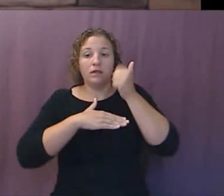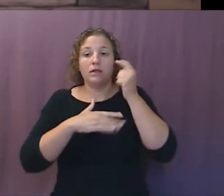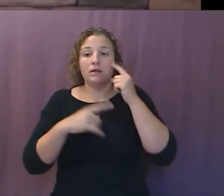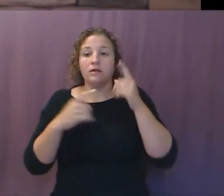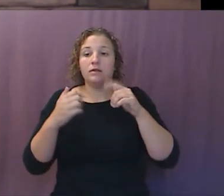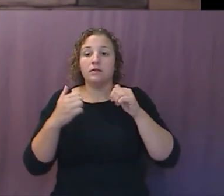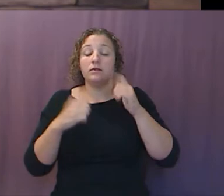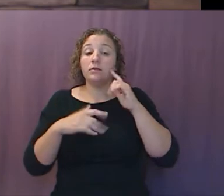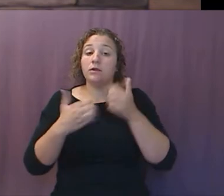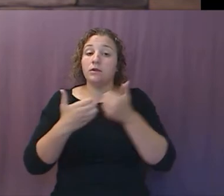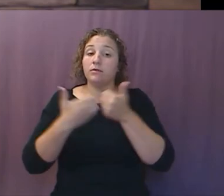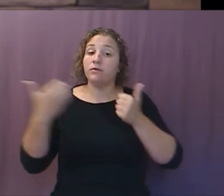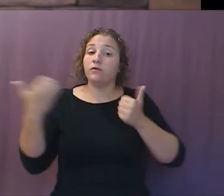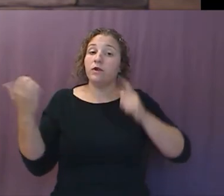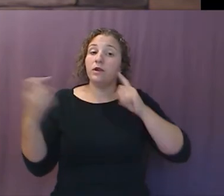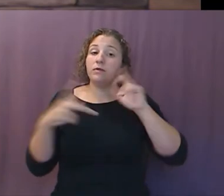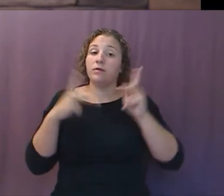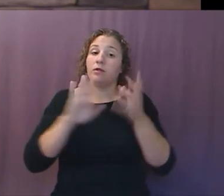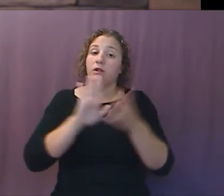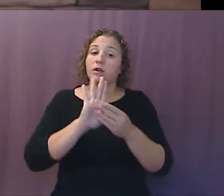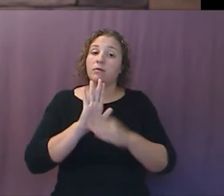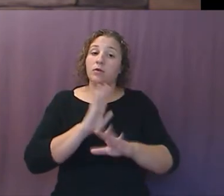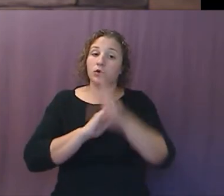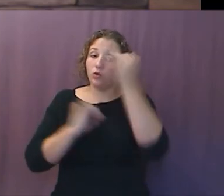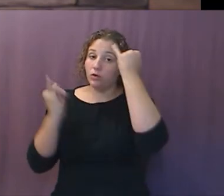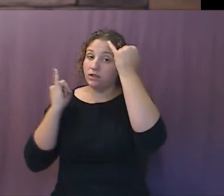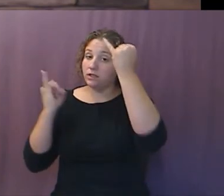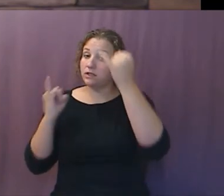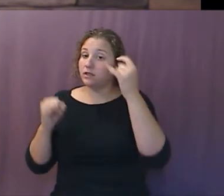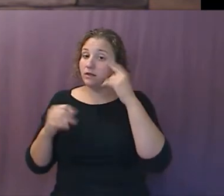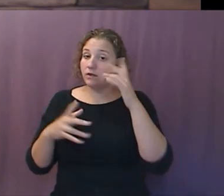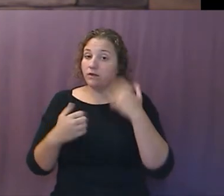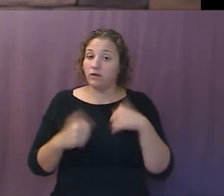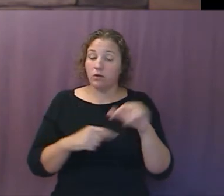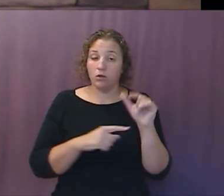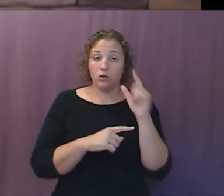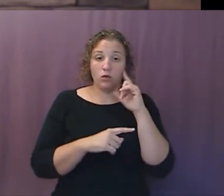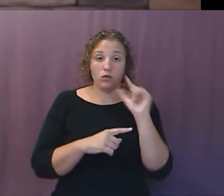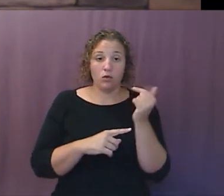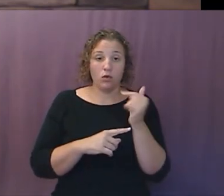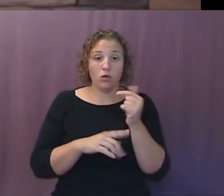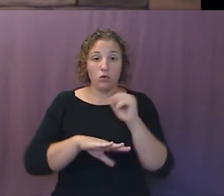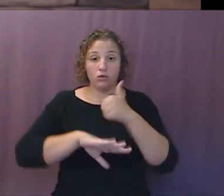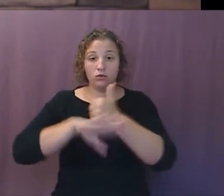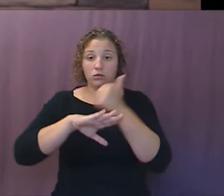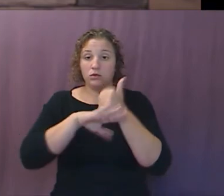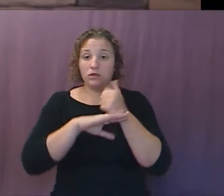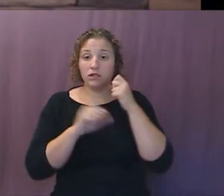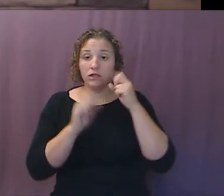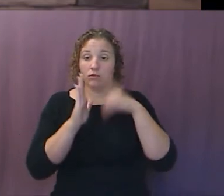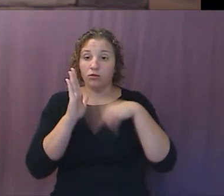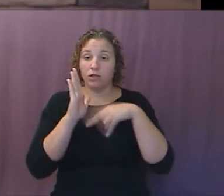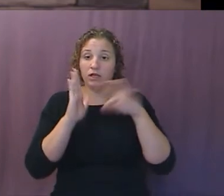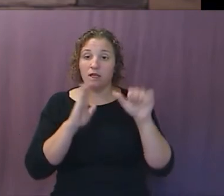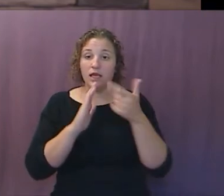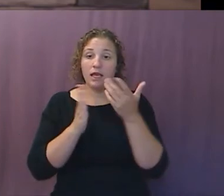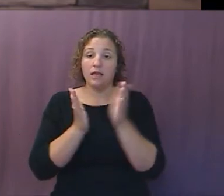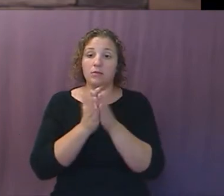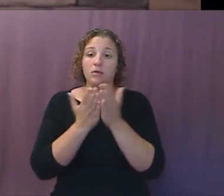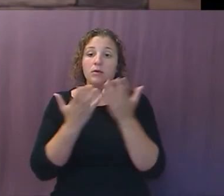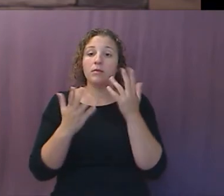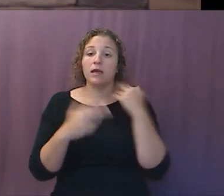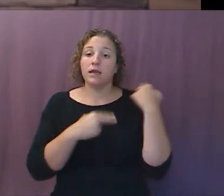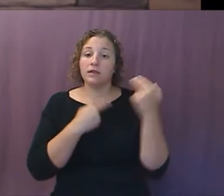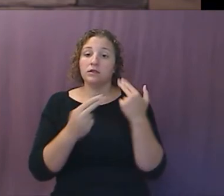imitators. To get an accurate assessment of how a gold standard has worked before, read any book by historian-slash-economist